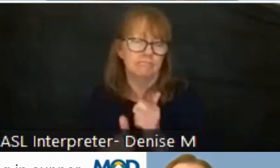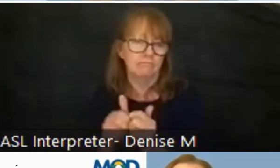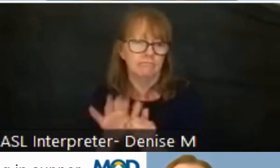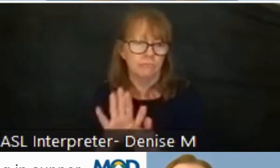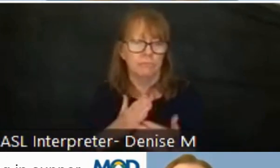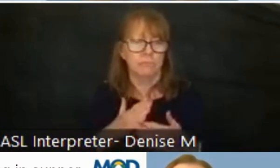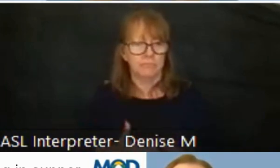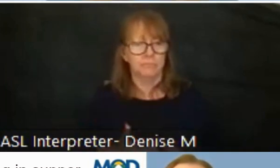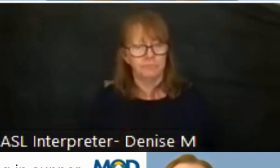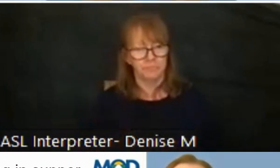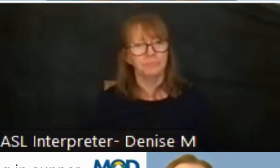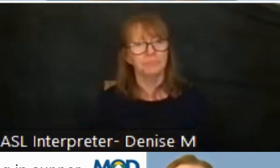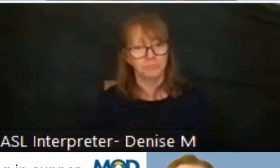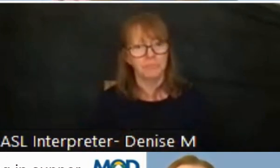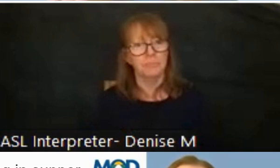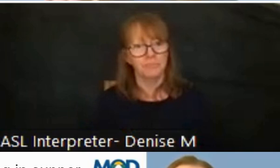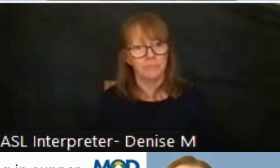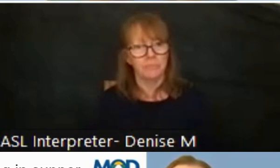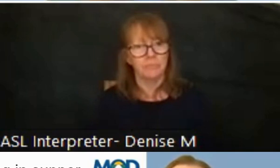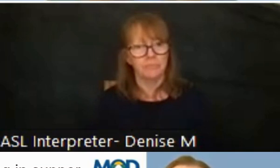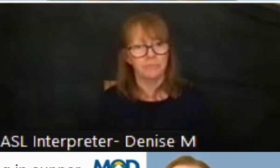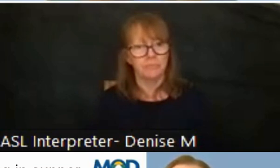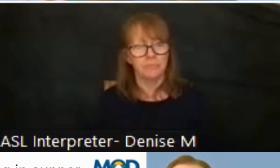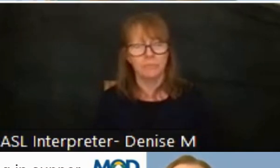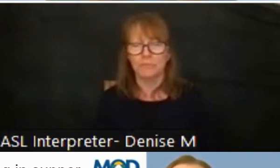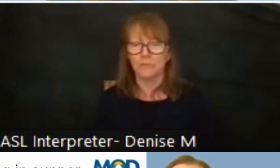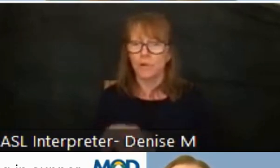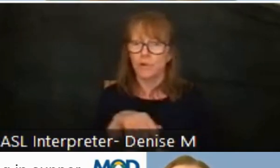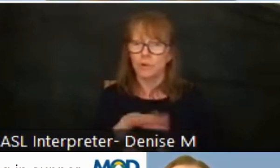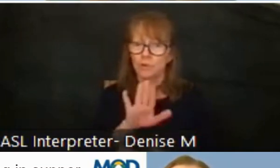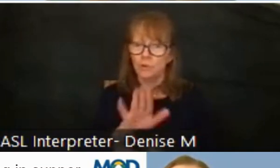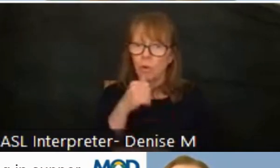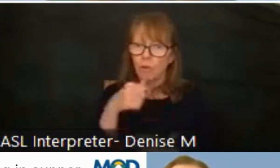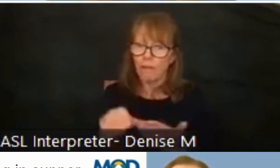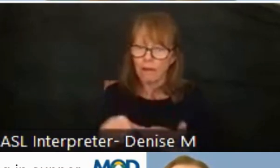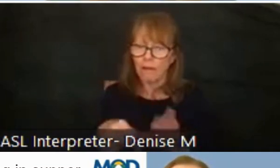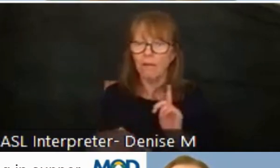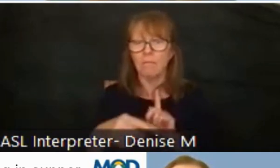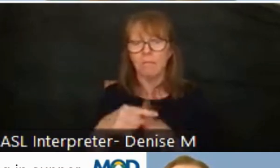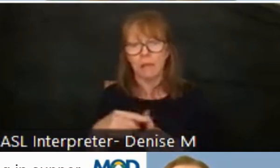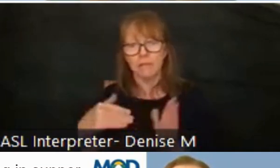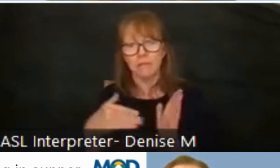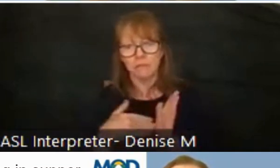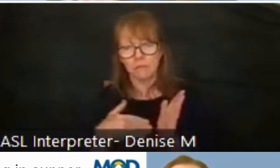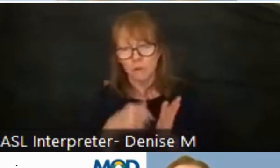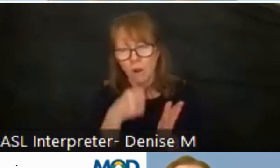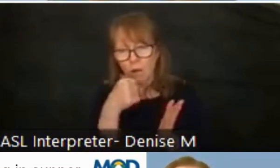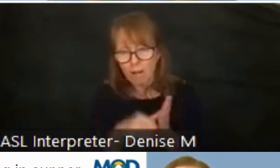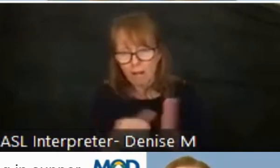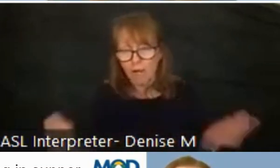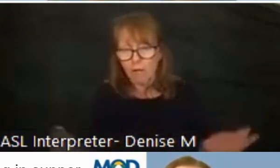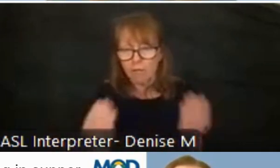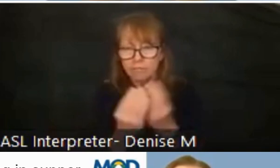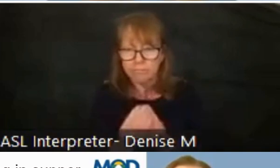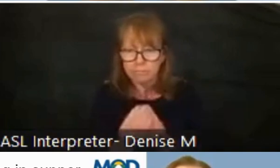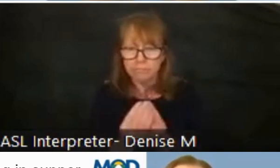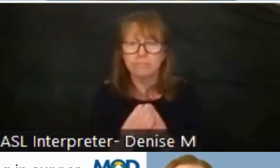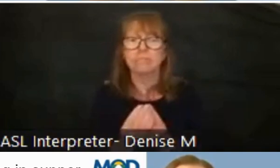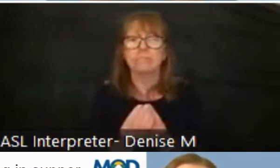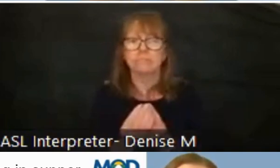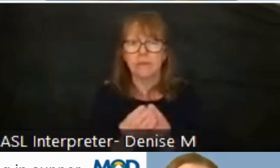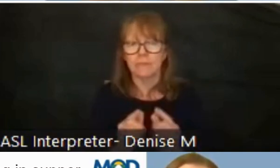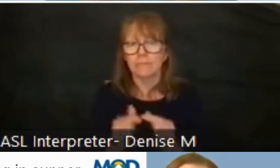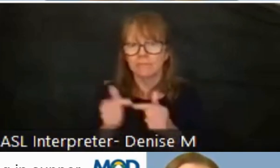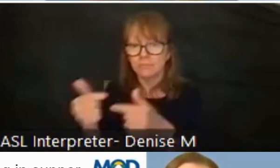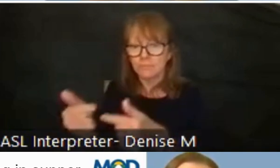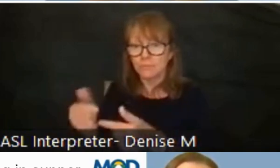So with the draft of both your own letter and your medical provider's letter of support in tow, I'll pass it back to Suzanne to talk